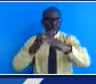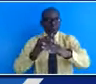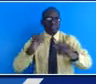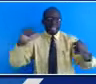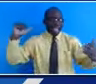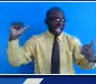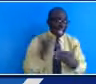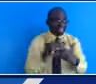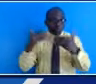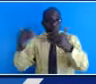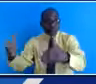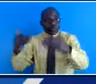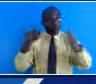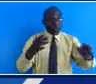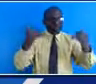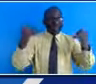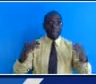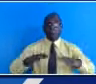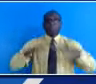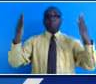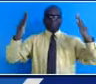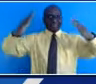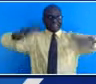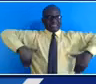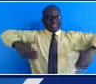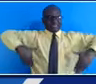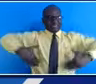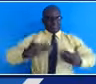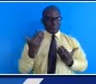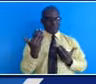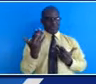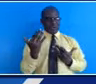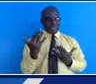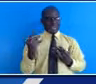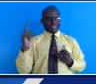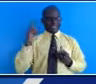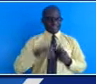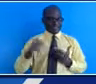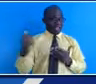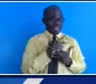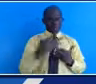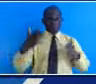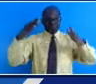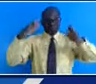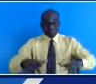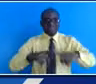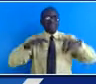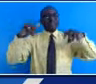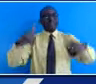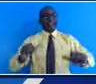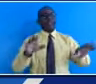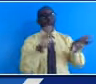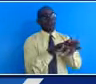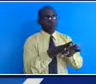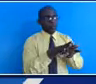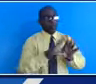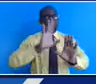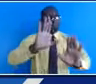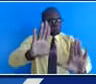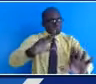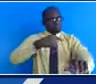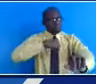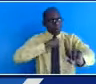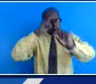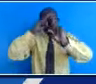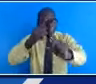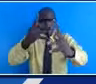longer. We put everyone's safety at the top of the nothing comes before that. So, but we're definitely